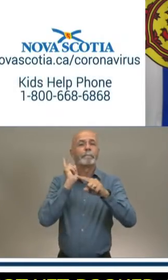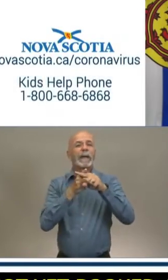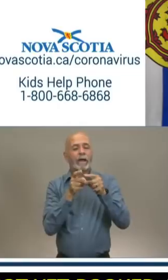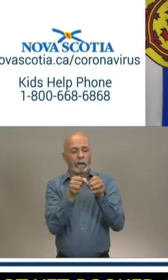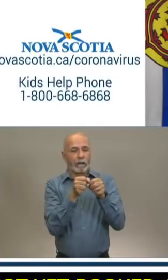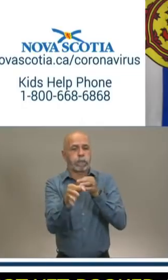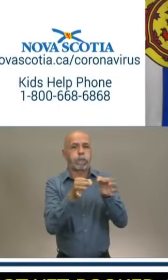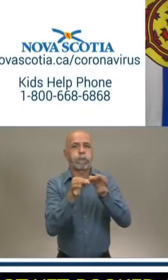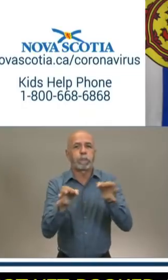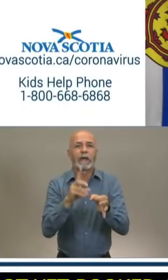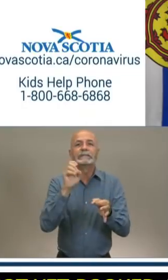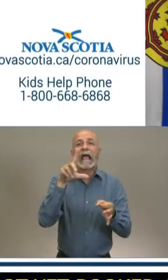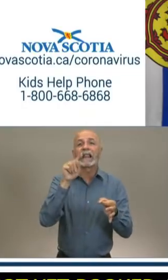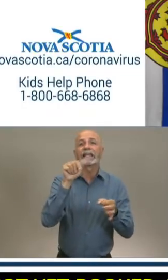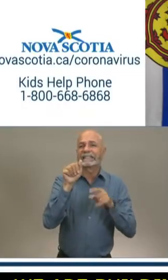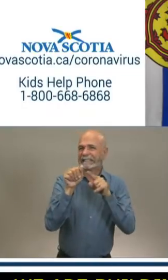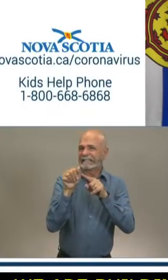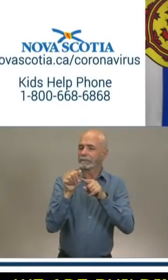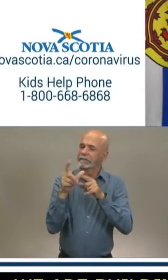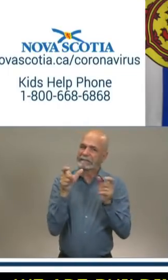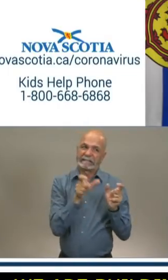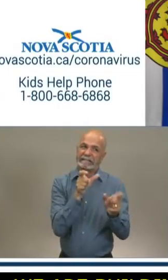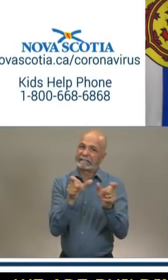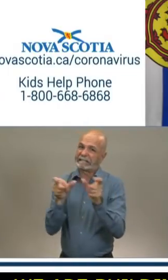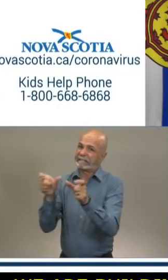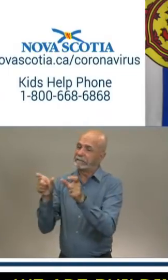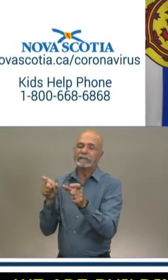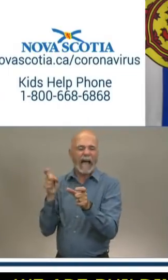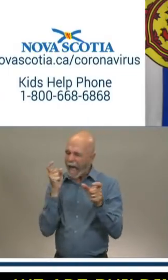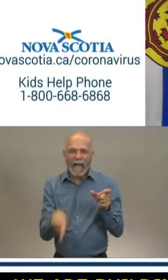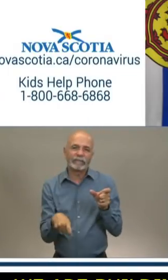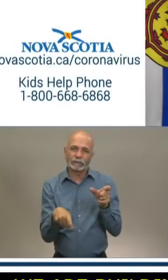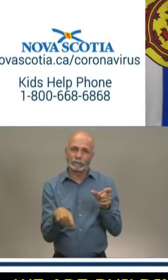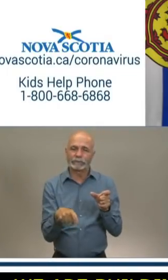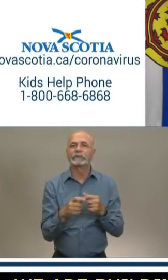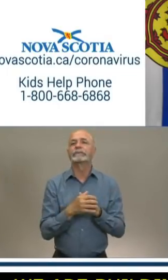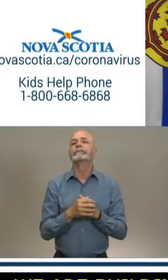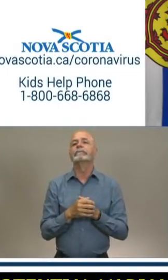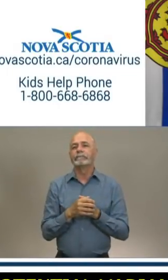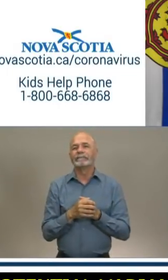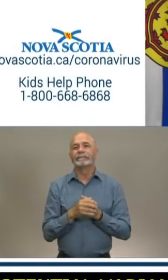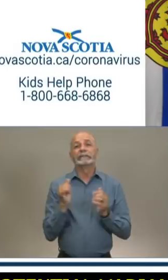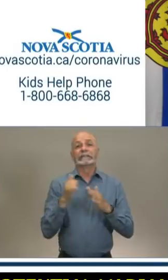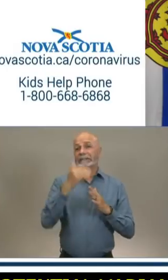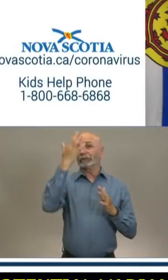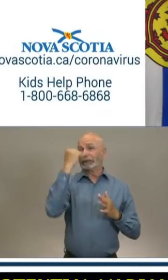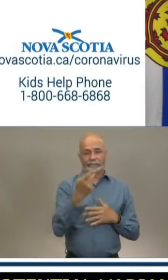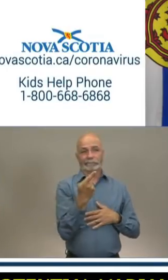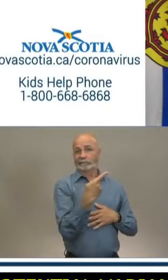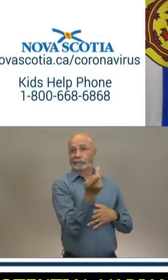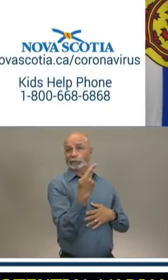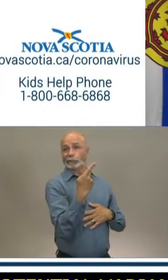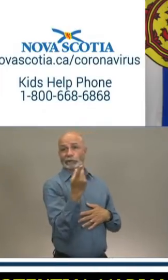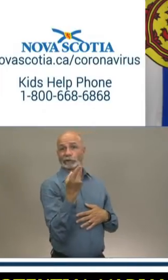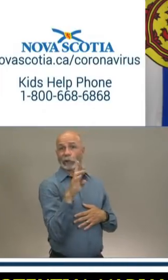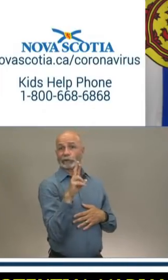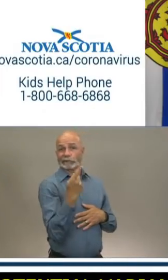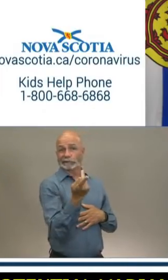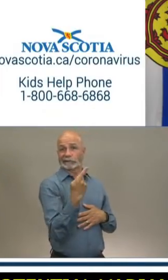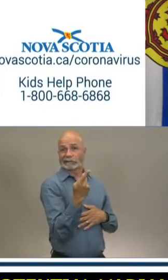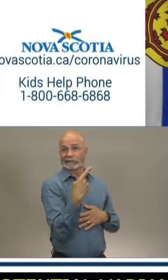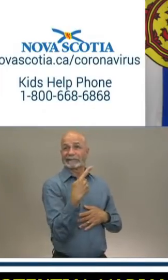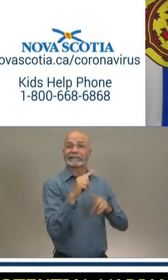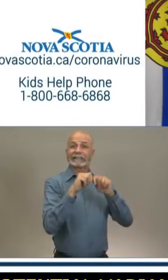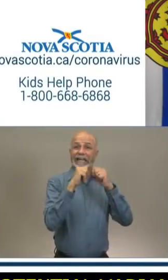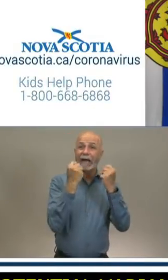Delta variant that we spoke about a lot. So we are not there yet. That's why Dr. Strang and his team asked for 1 more week before we